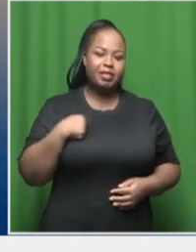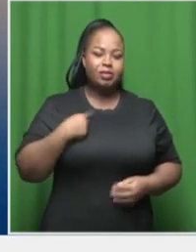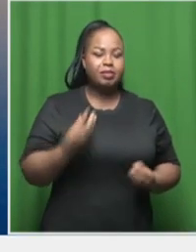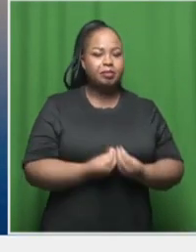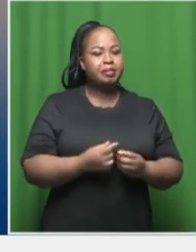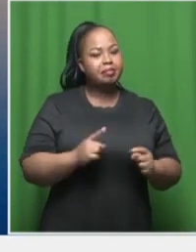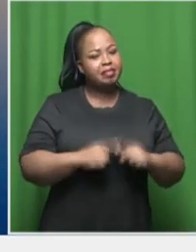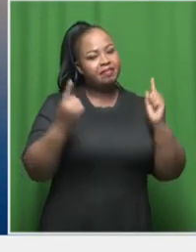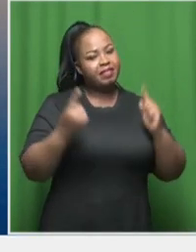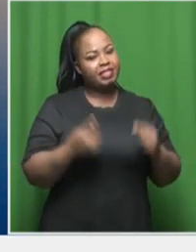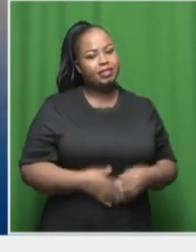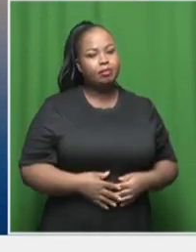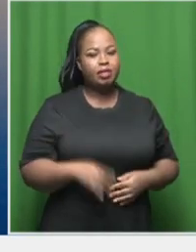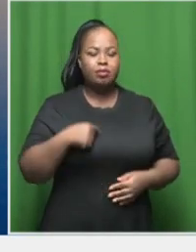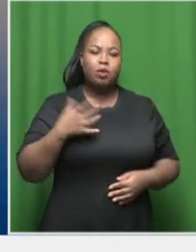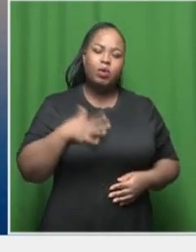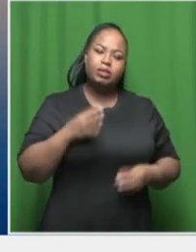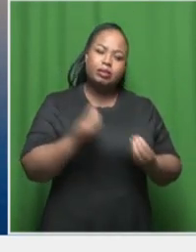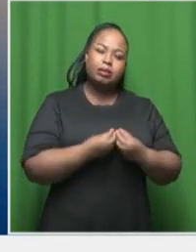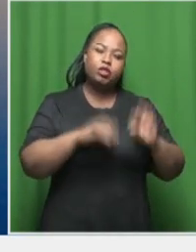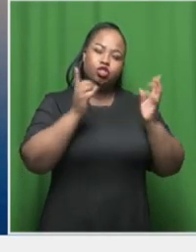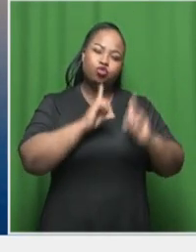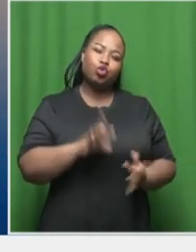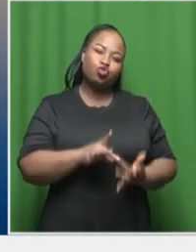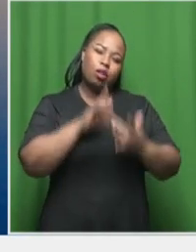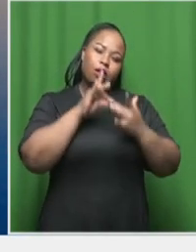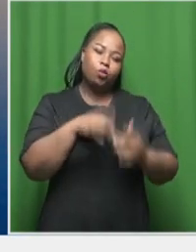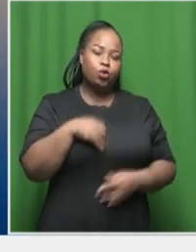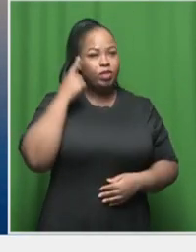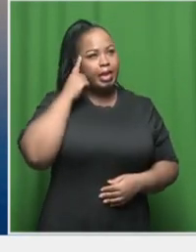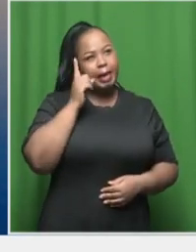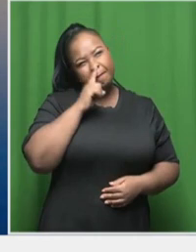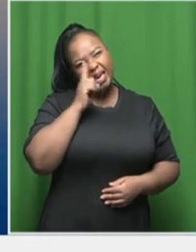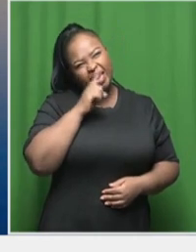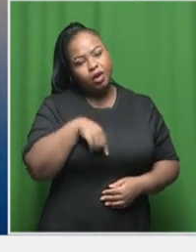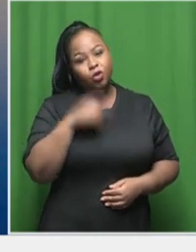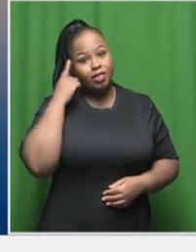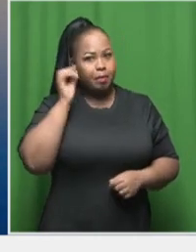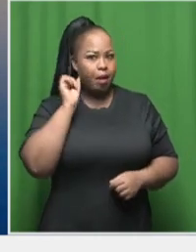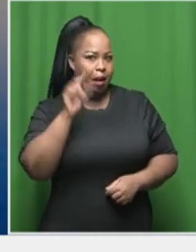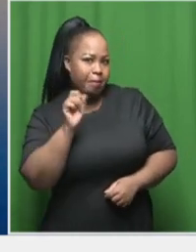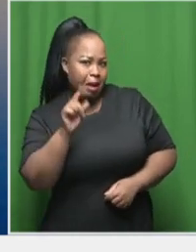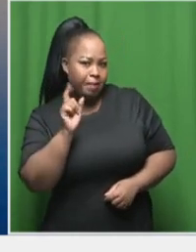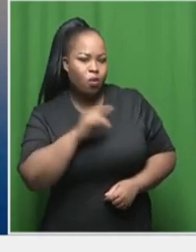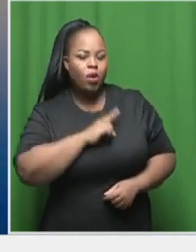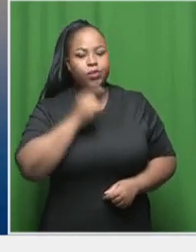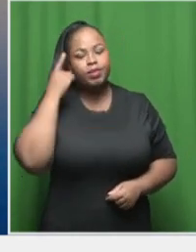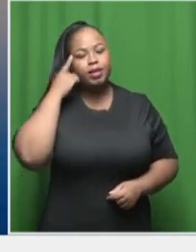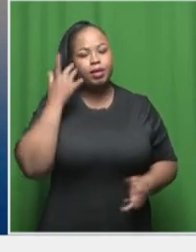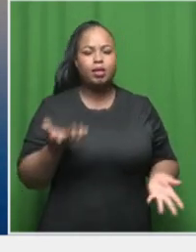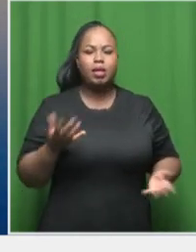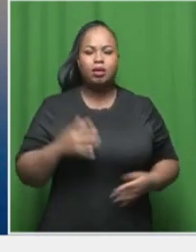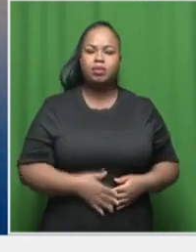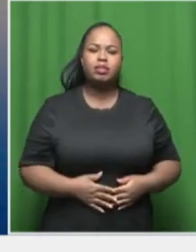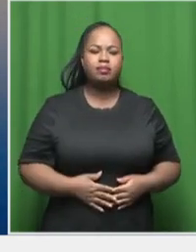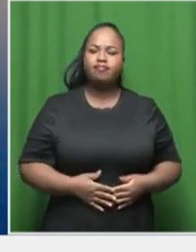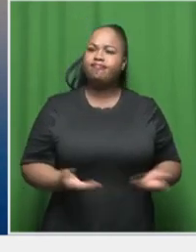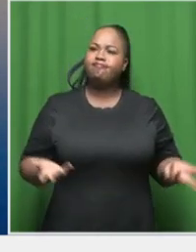something different. Yeah. And I wanted something that's unique. When you think pink, you'll think about that because now you're thinking, think of the